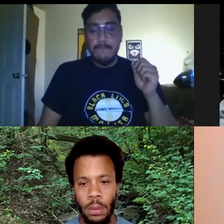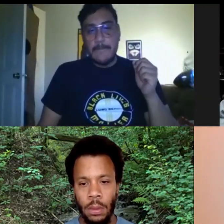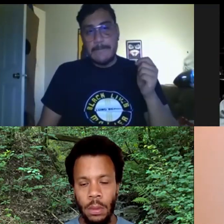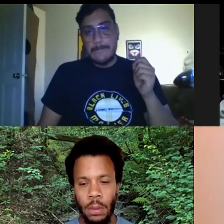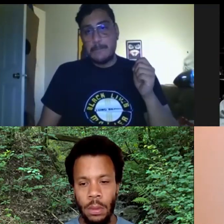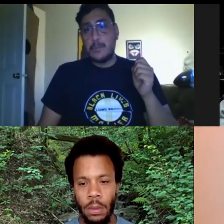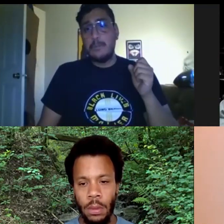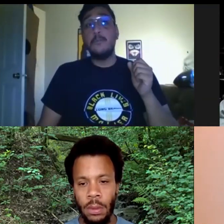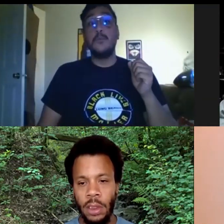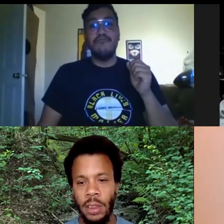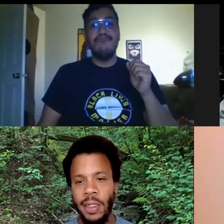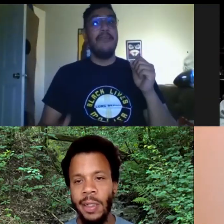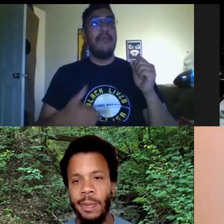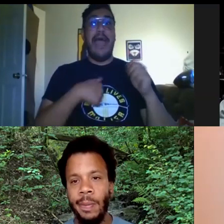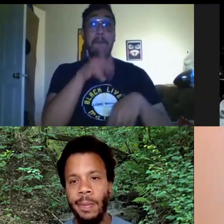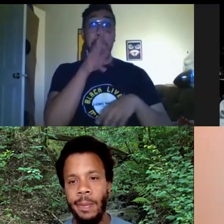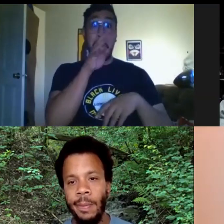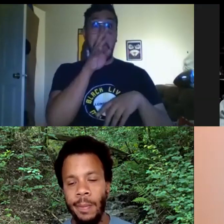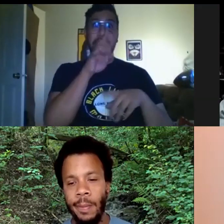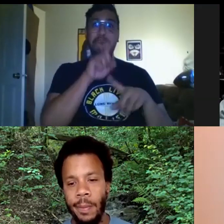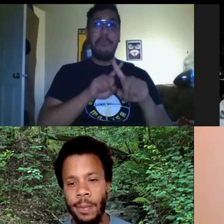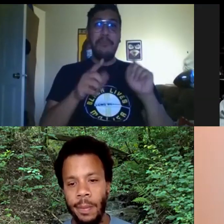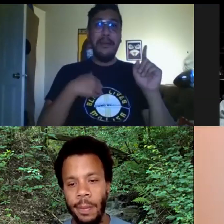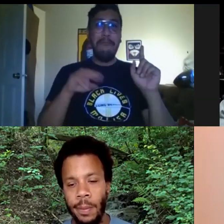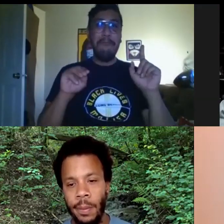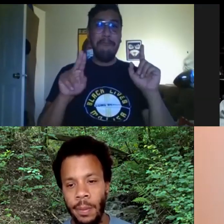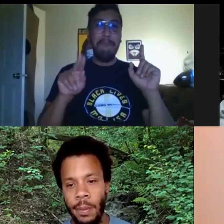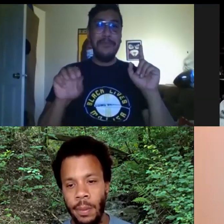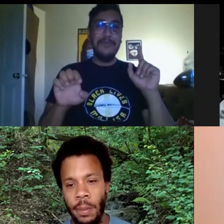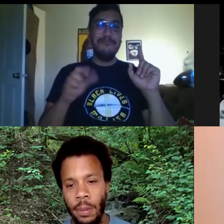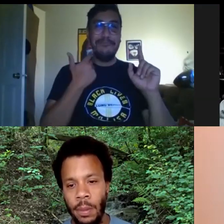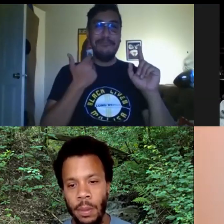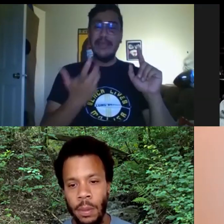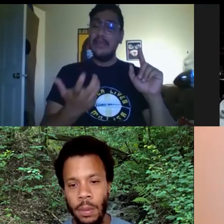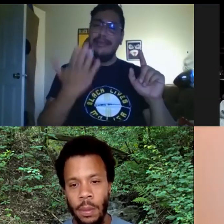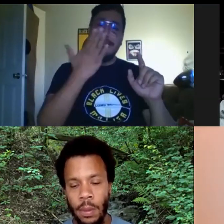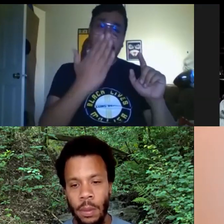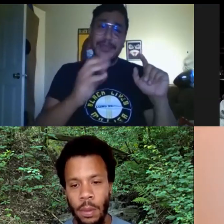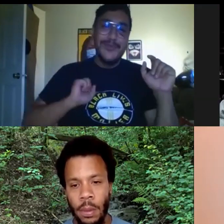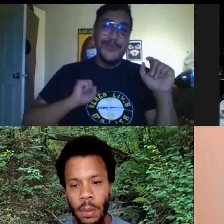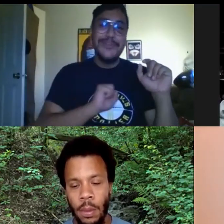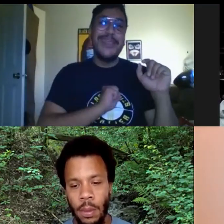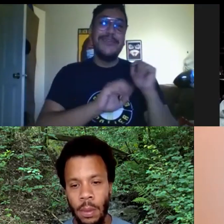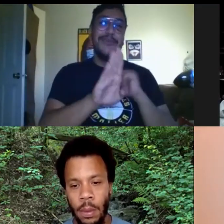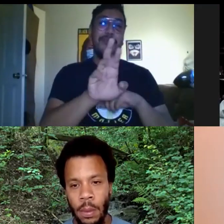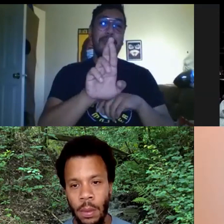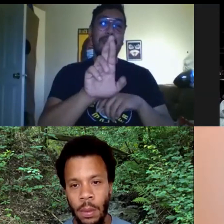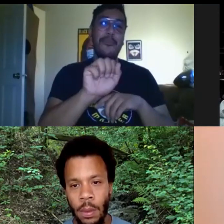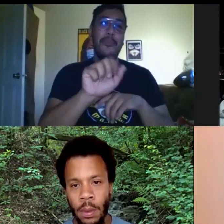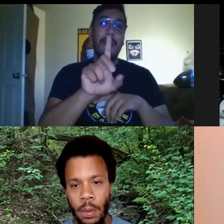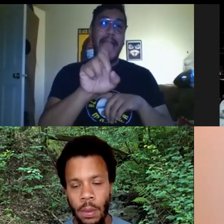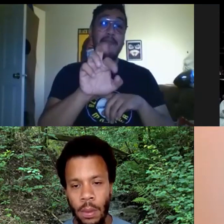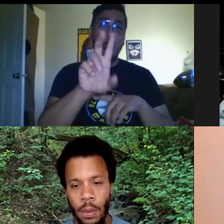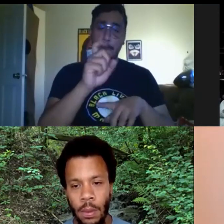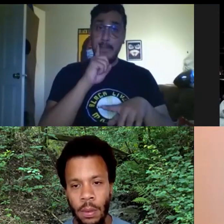I'm talking on mute. Thank you, Senator Bradford. And we're grateful because you made a pledge to Sister Fuzia